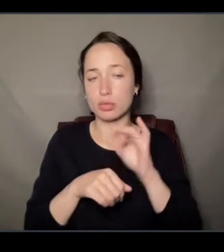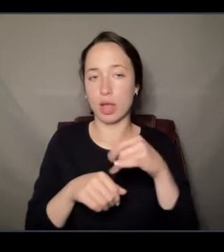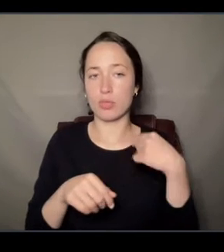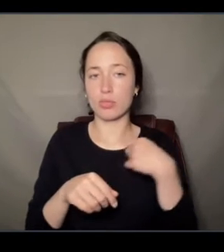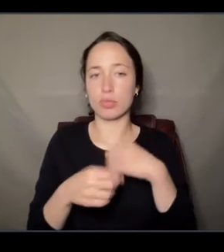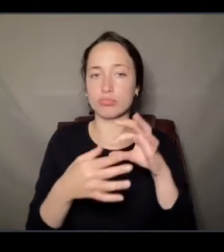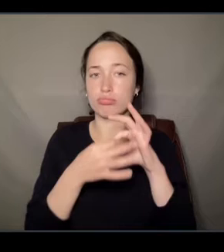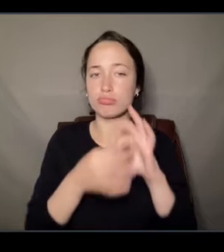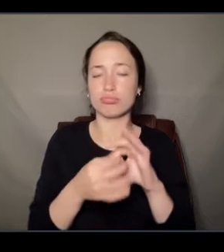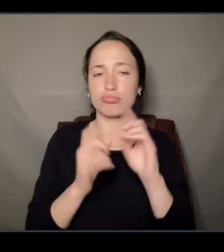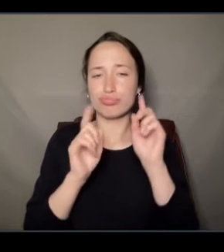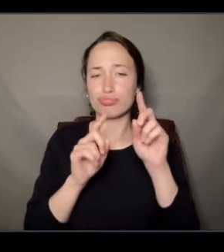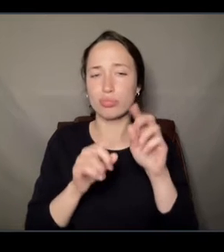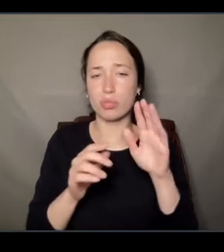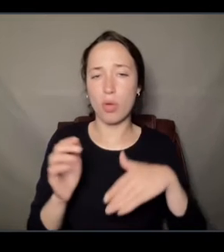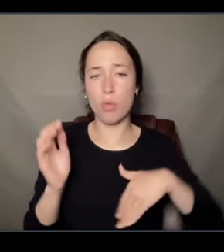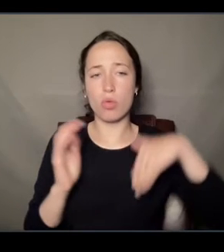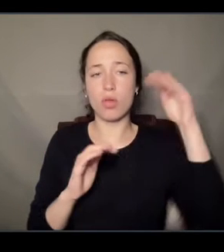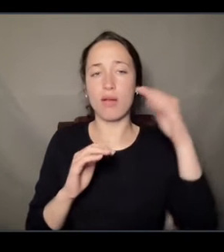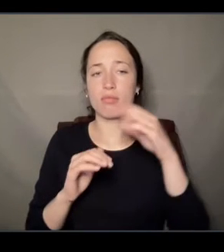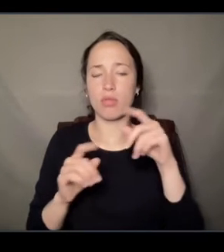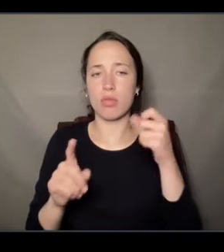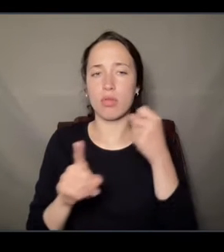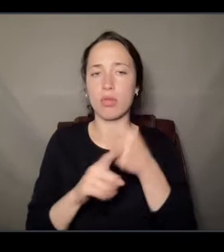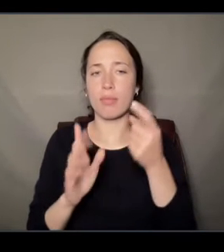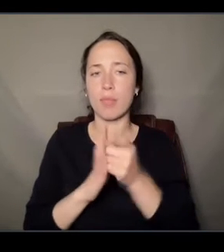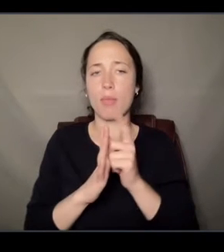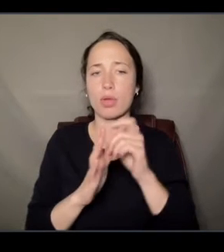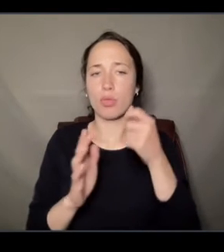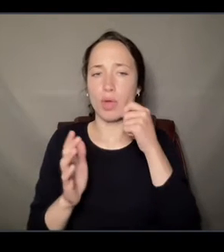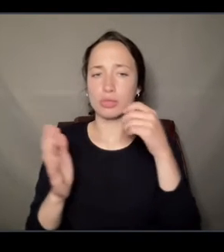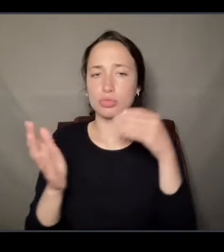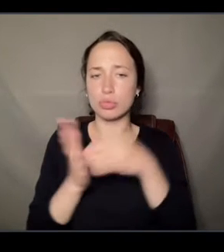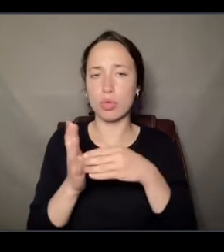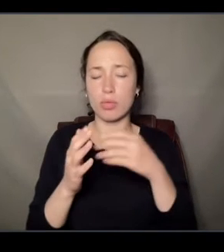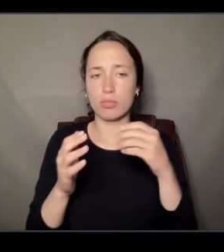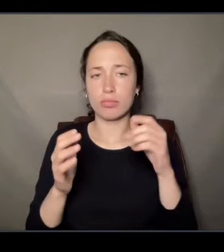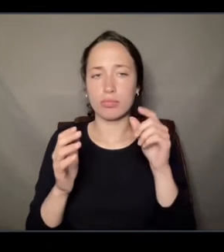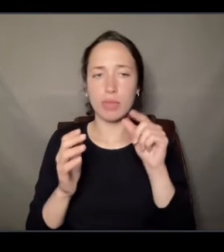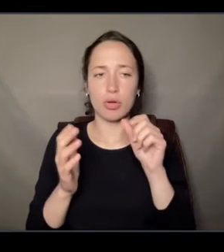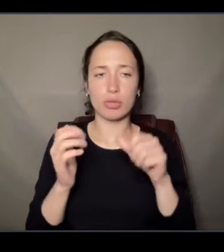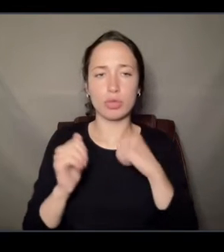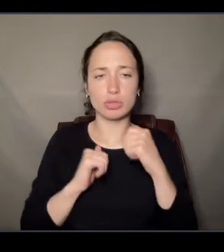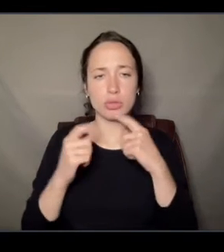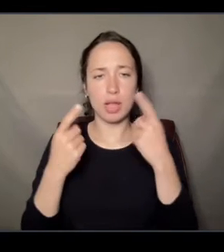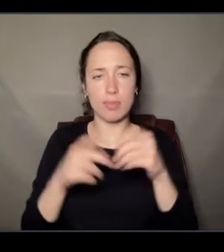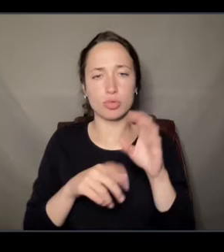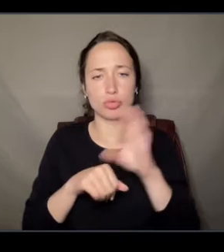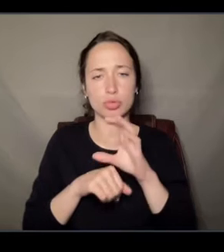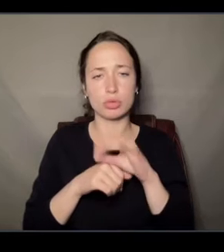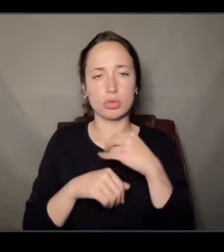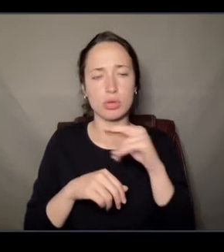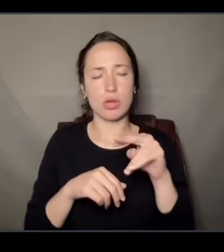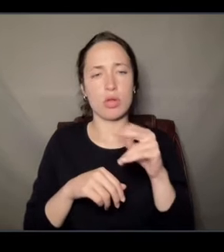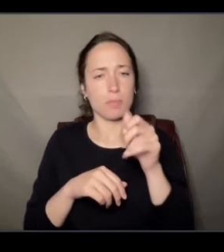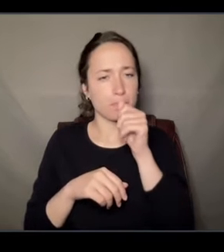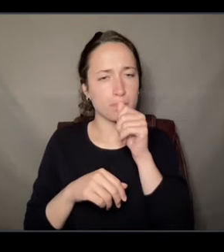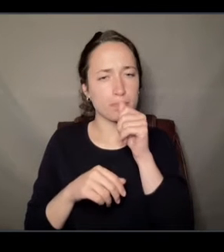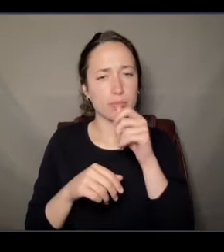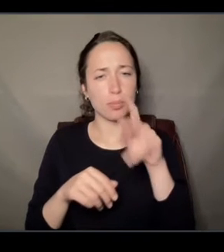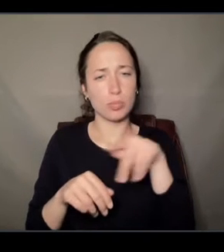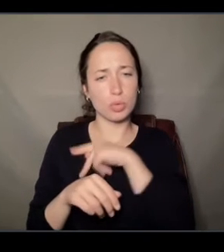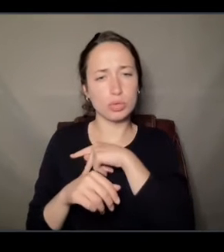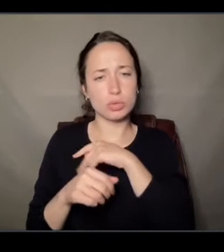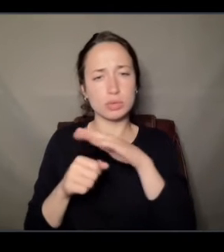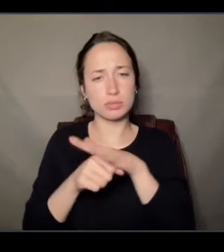to my whole life. And this was a moment where a racial microaggression happened in church, which was like a very intimate,